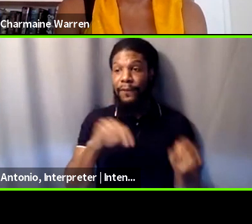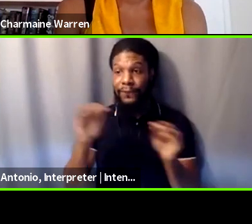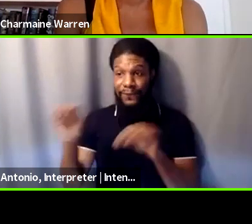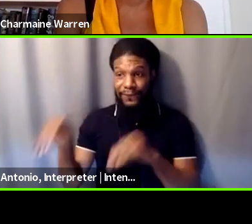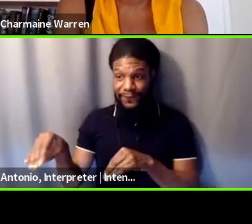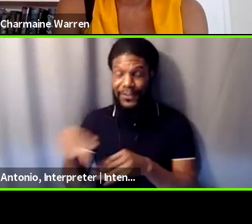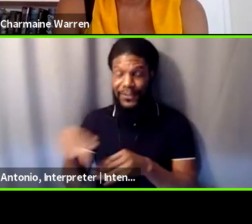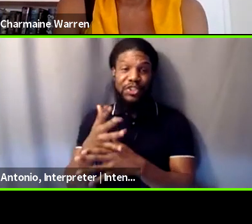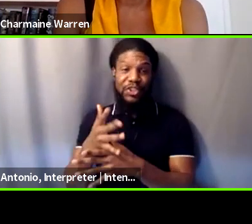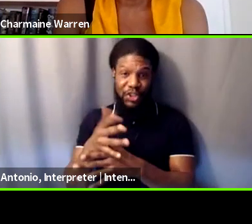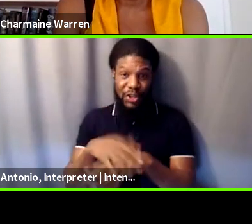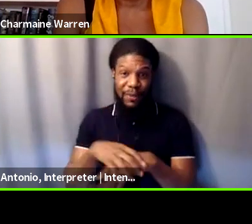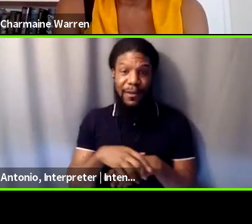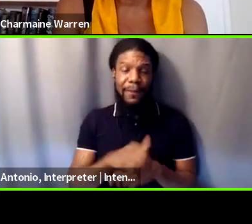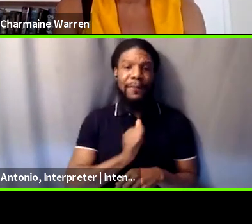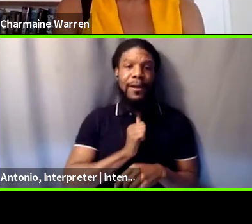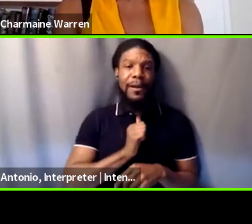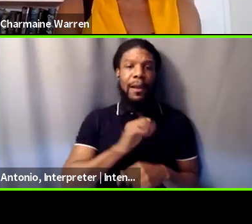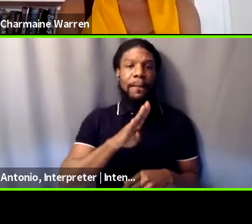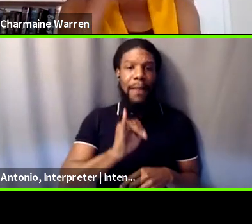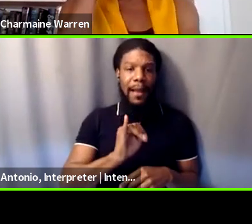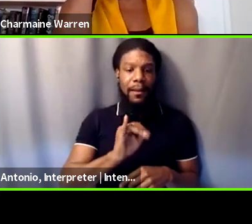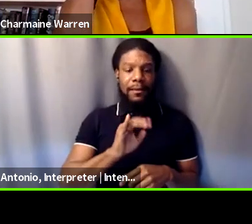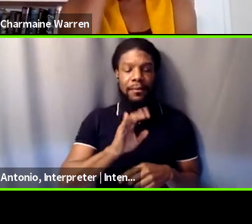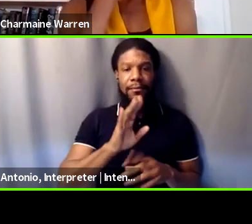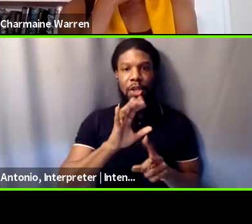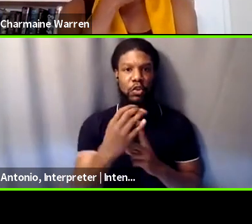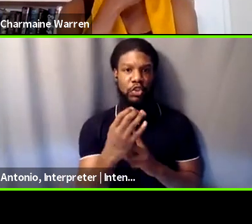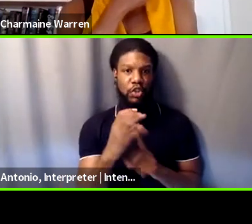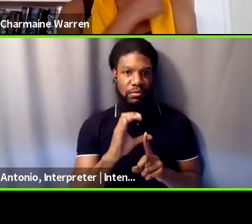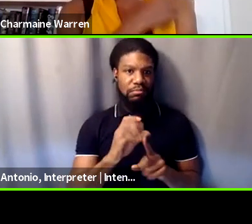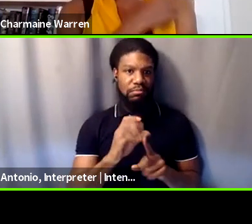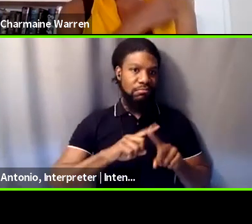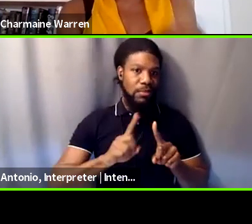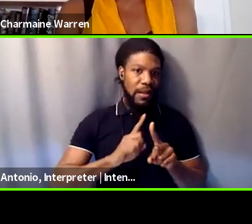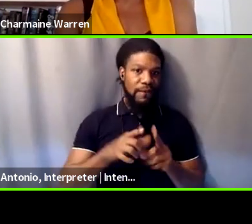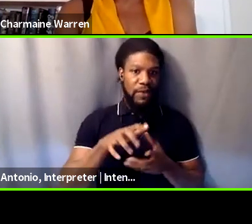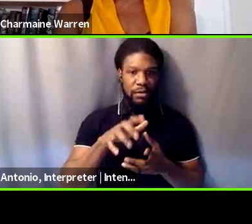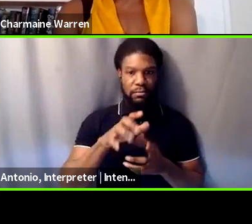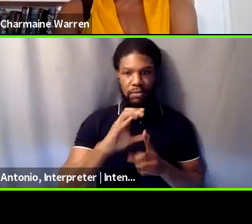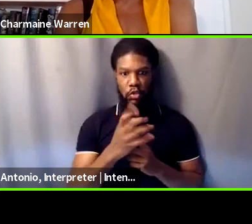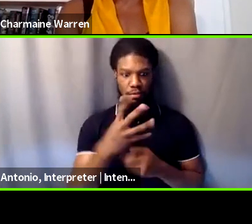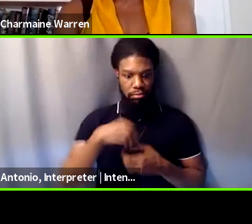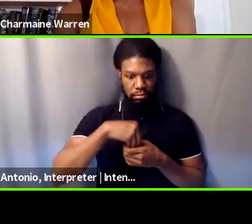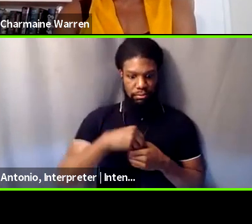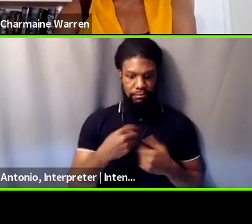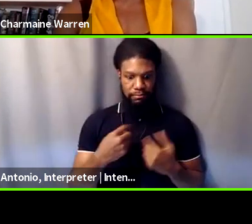Germany. But I would say for now, bicultural,